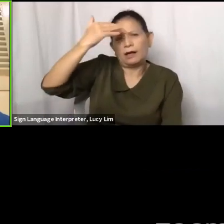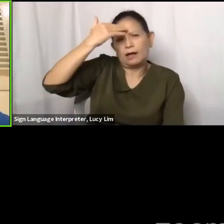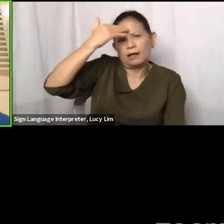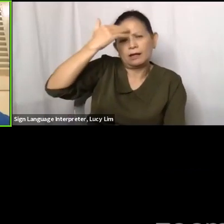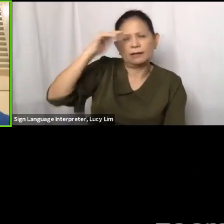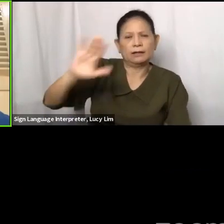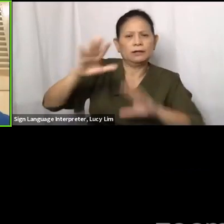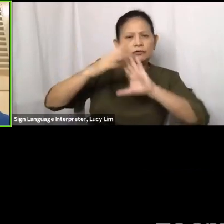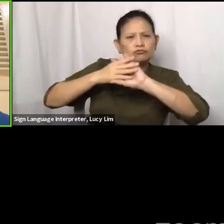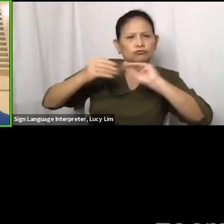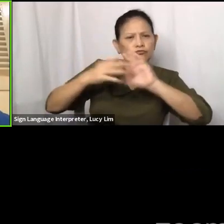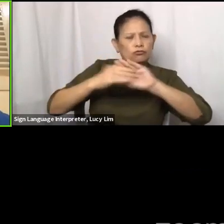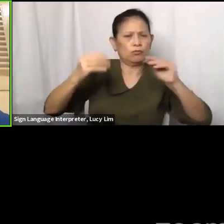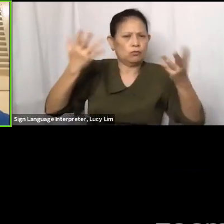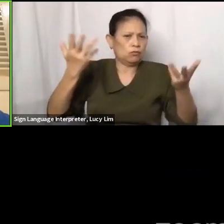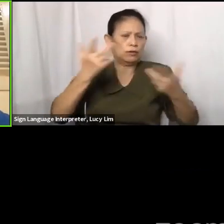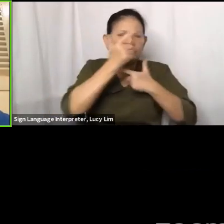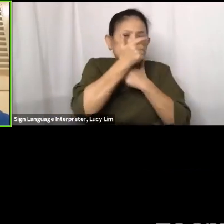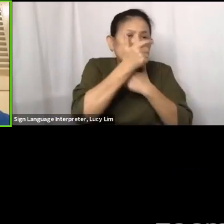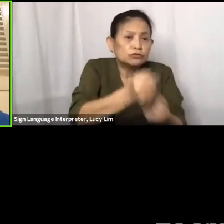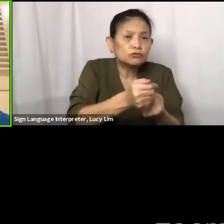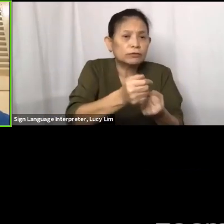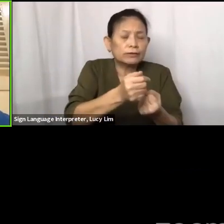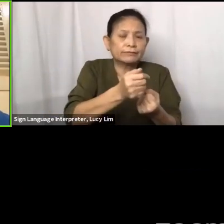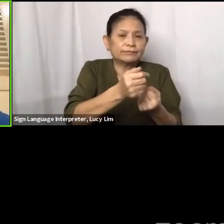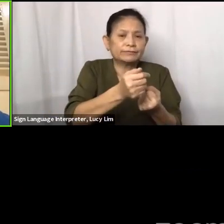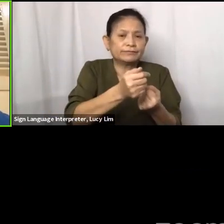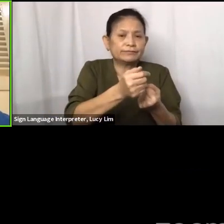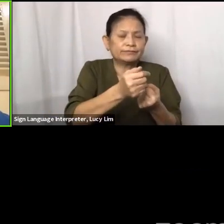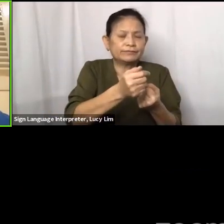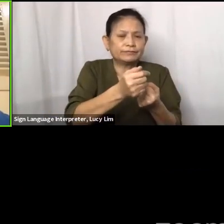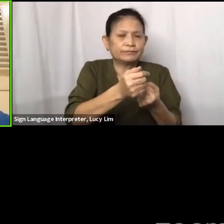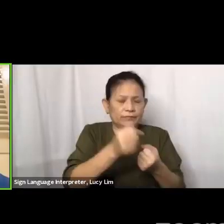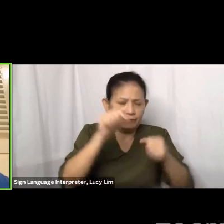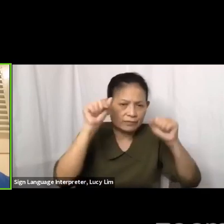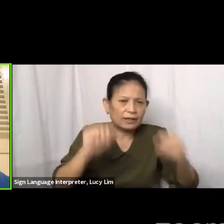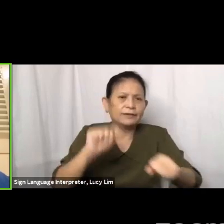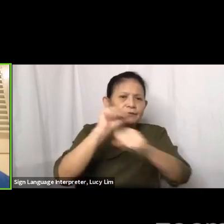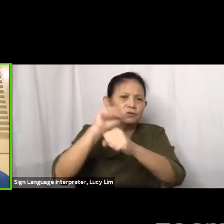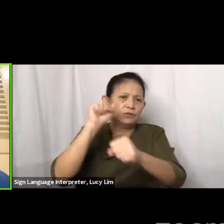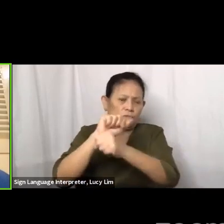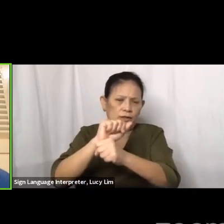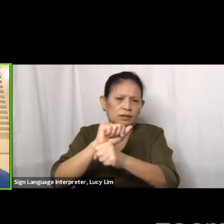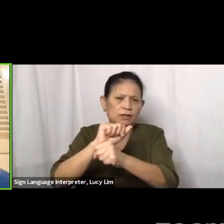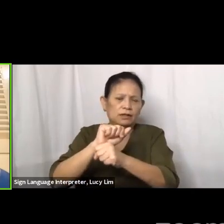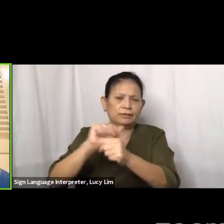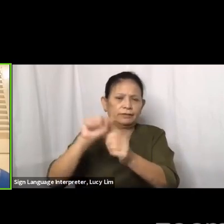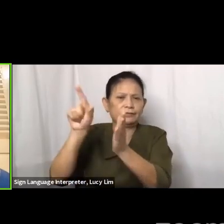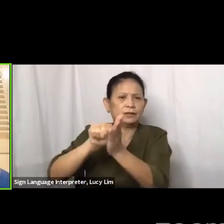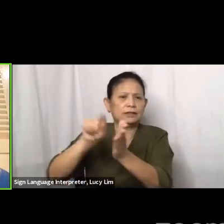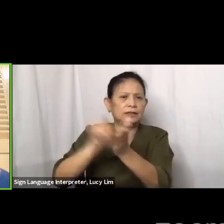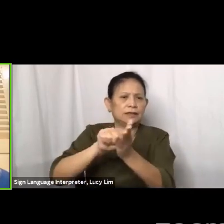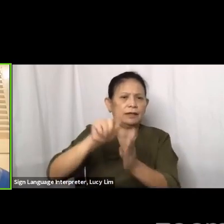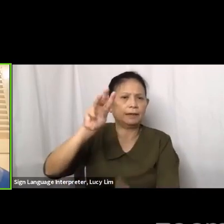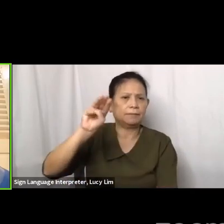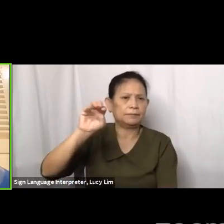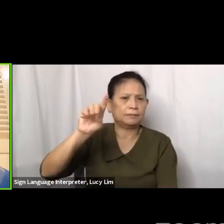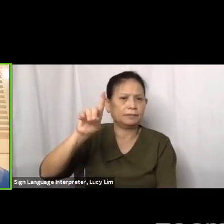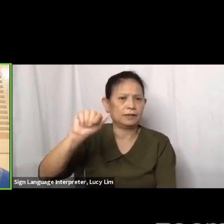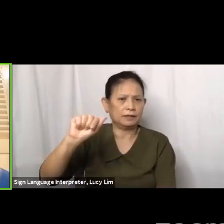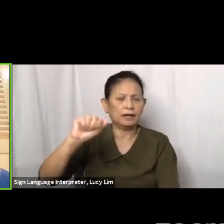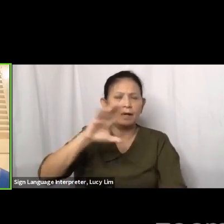story that attract them, so that we could work with the media to change this narrative about